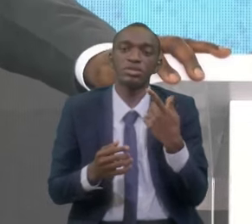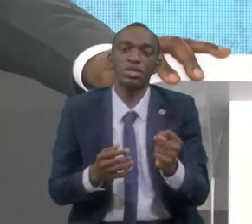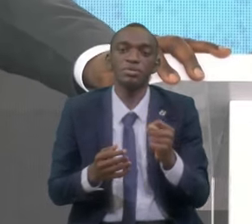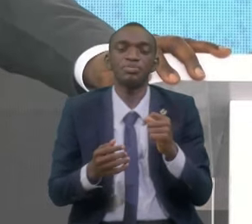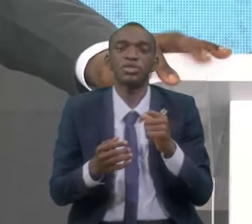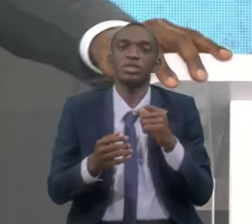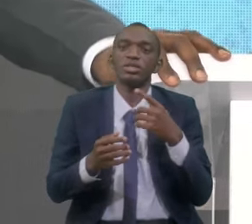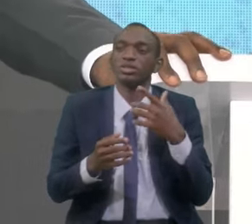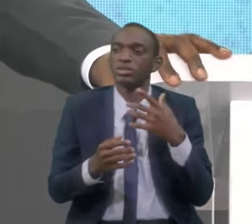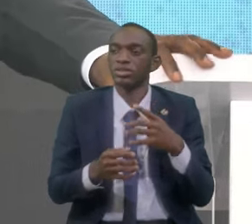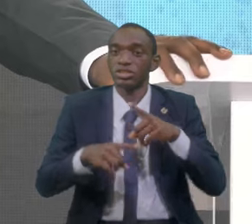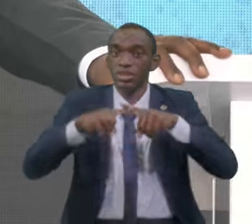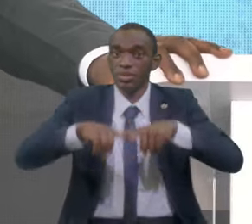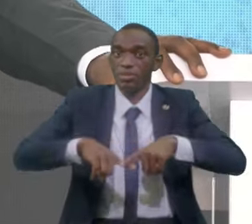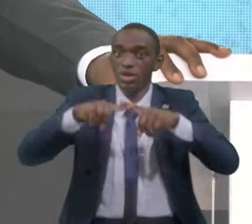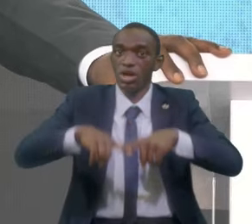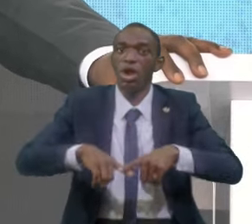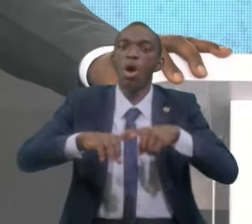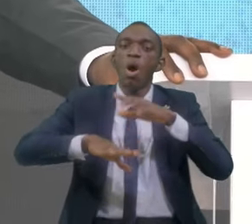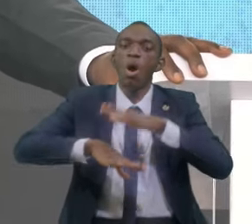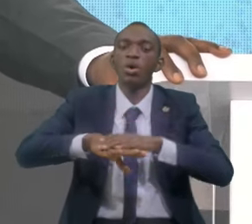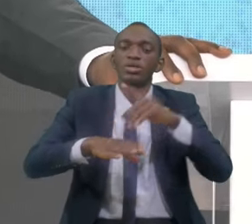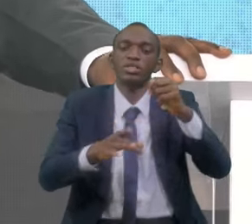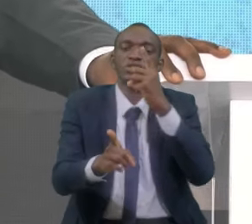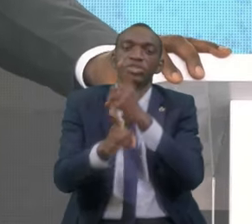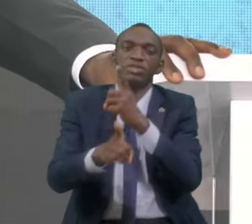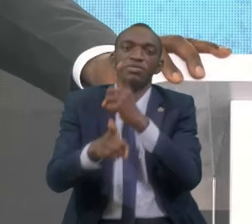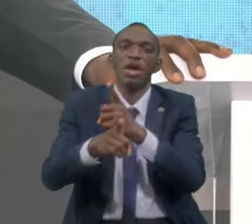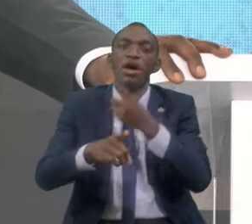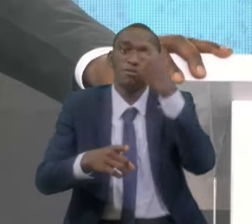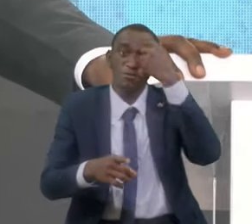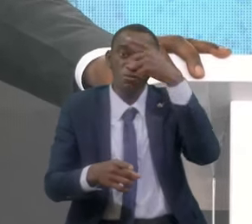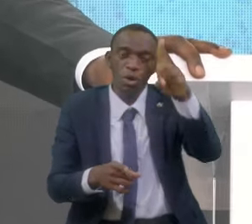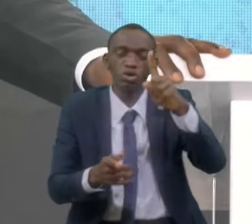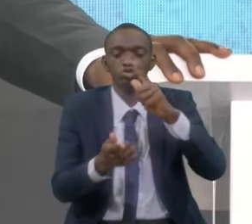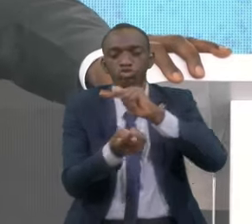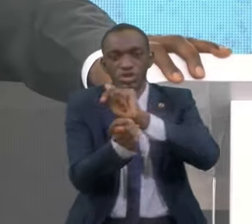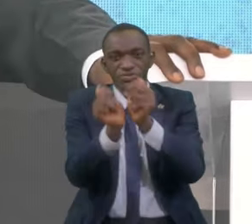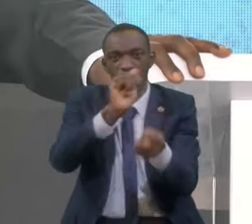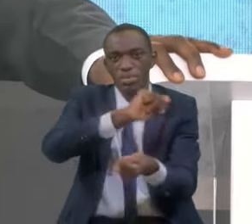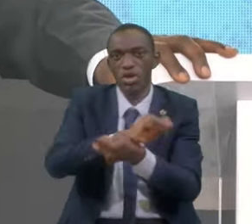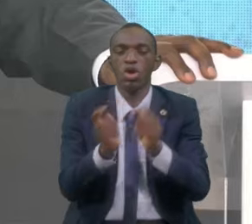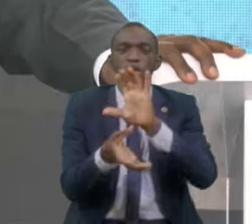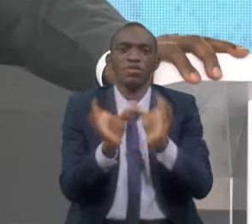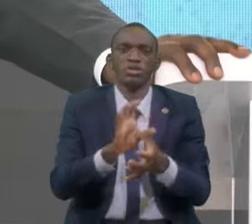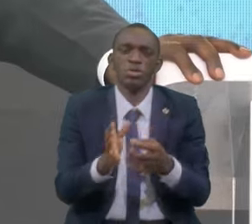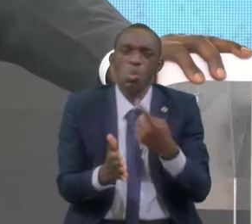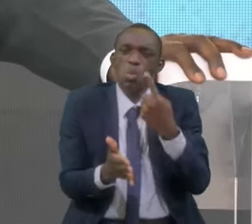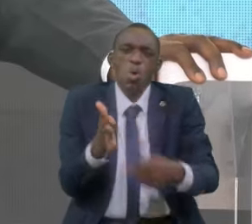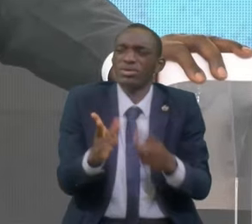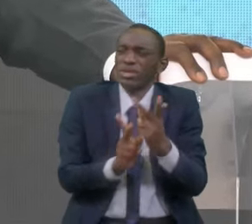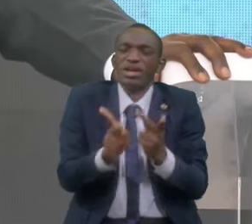justifier for transforming conversion. There's only one kind of conversion. The conversion